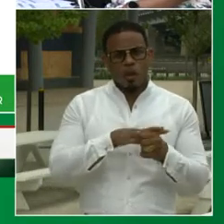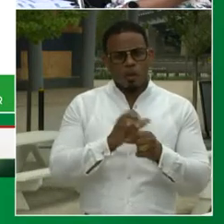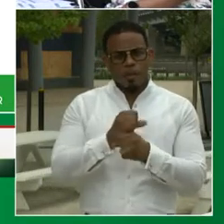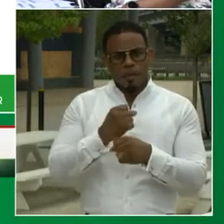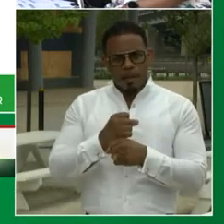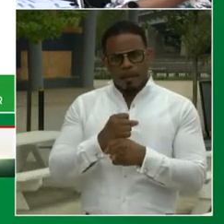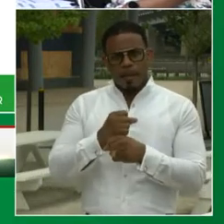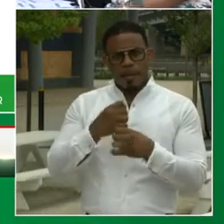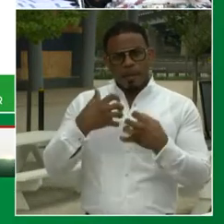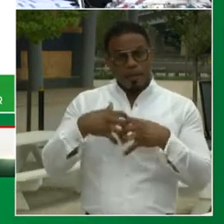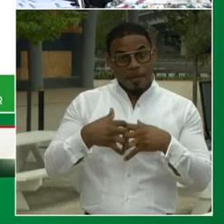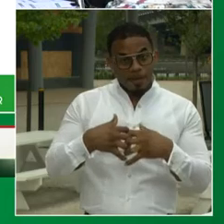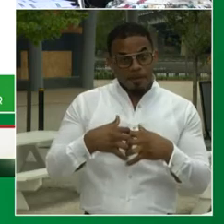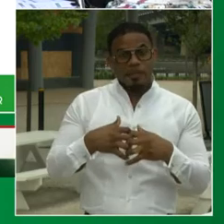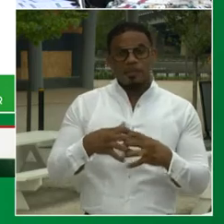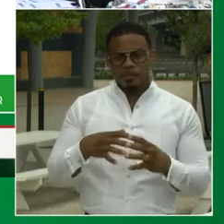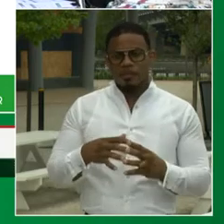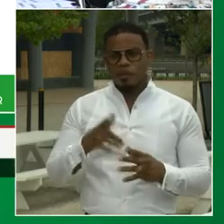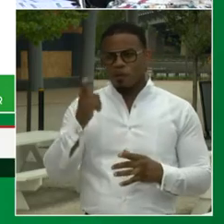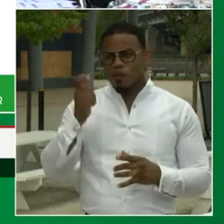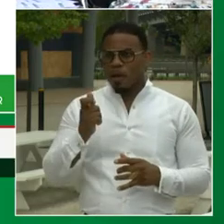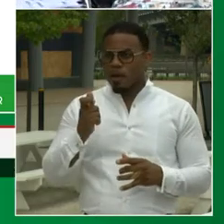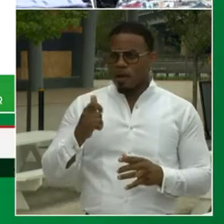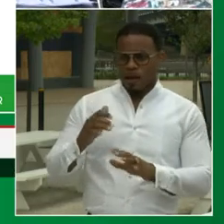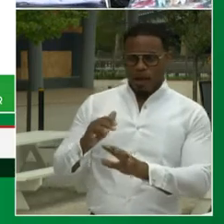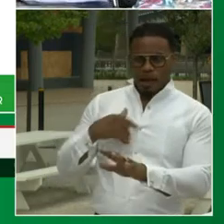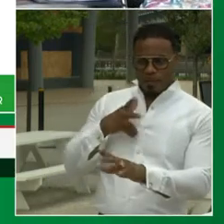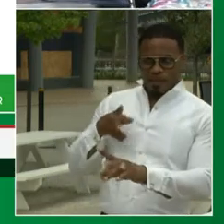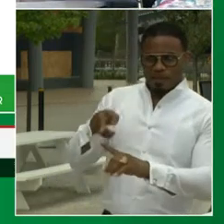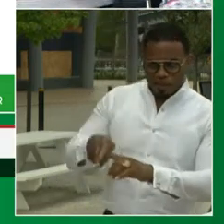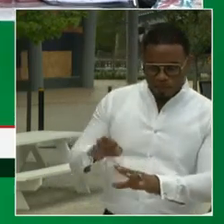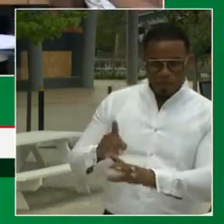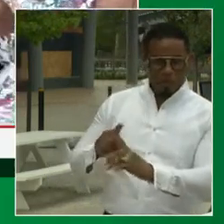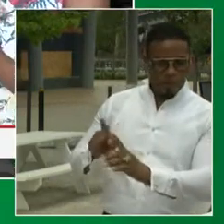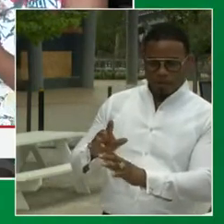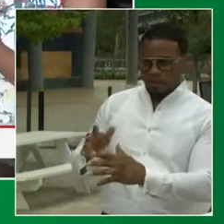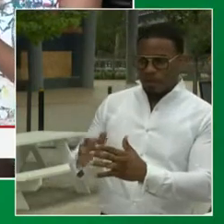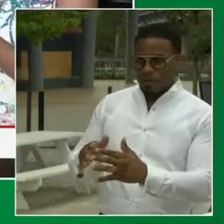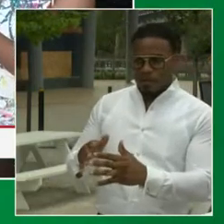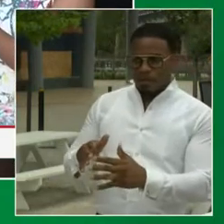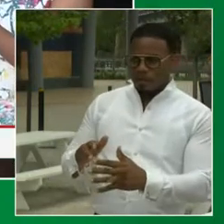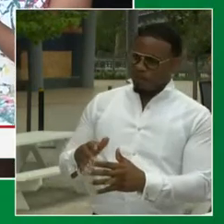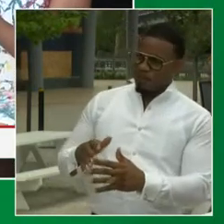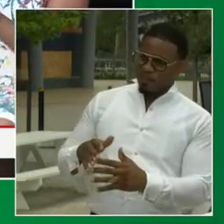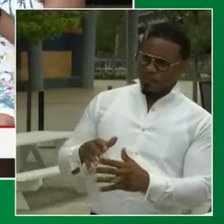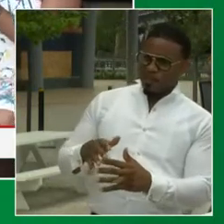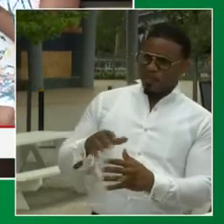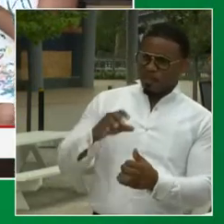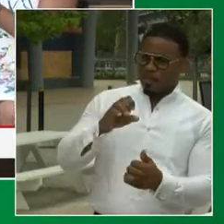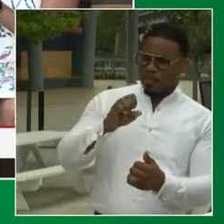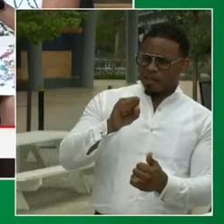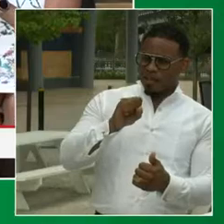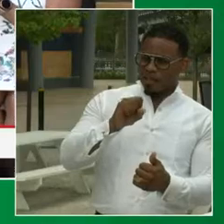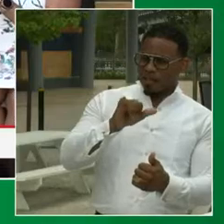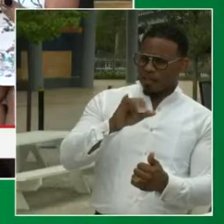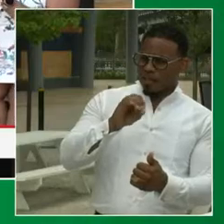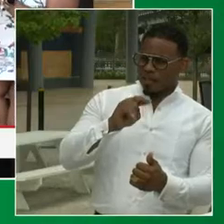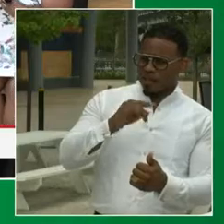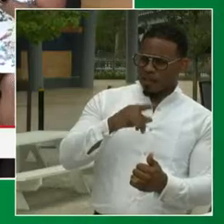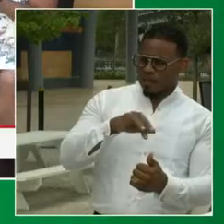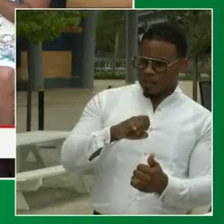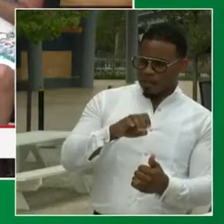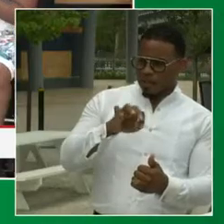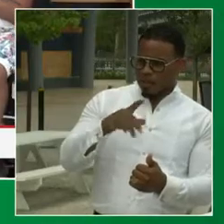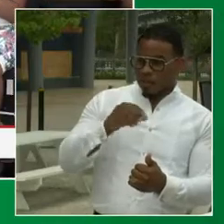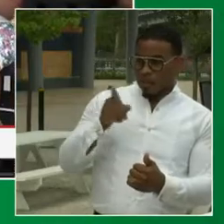made manufacturing grant. So I'm not going to cut in on you, but Sabangway Cook and you really came up with this. So I applaud